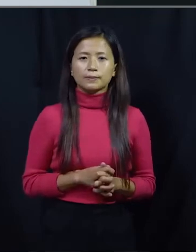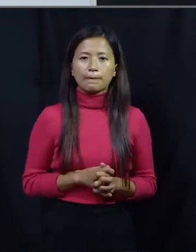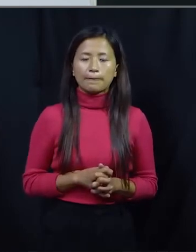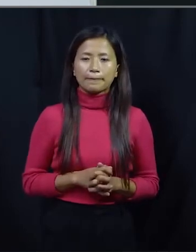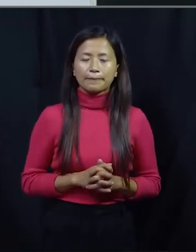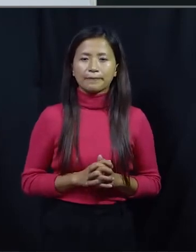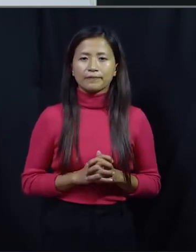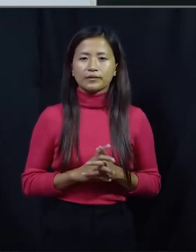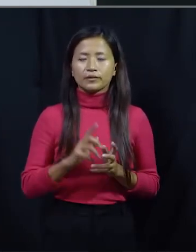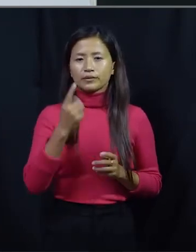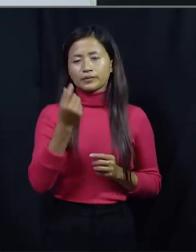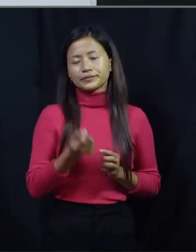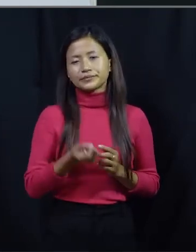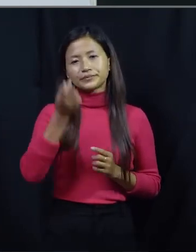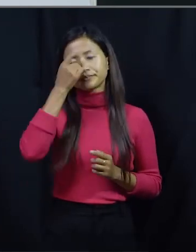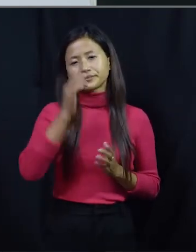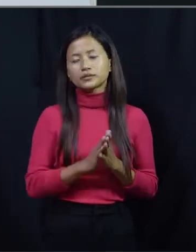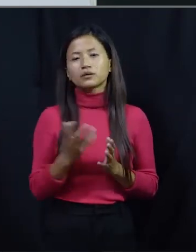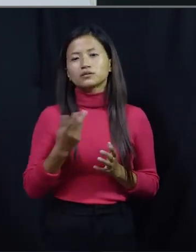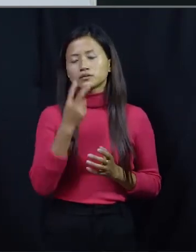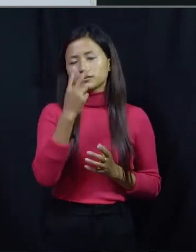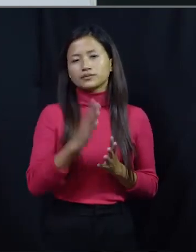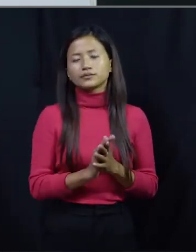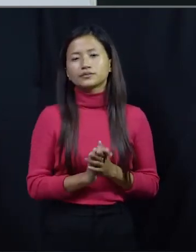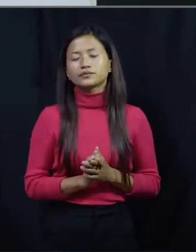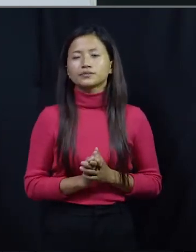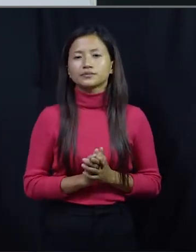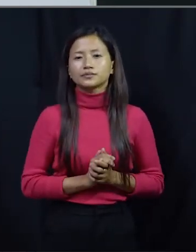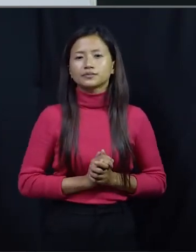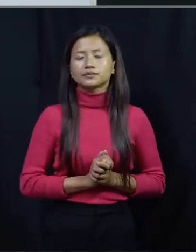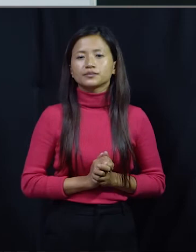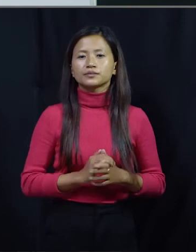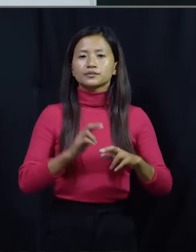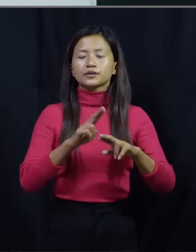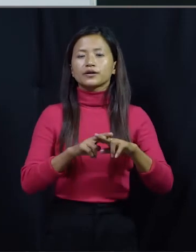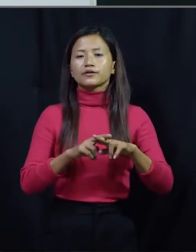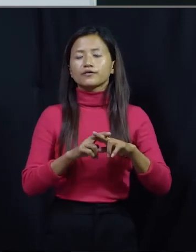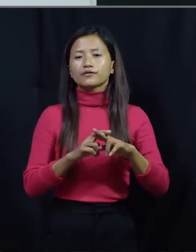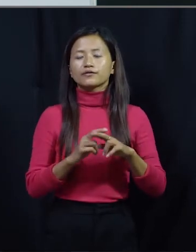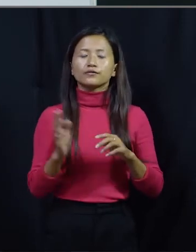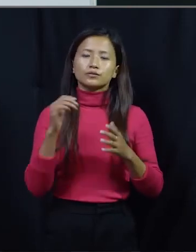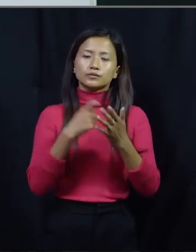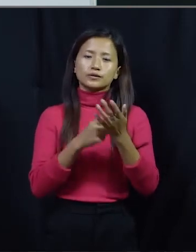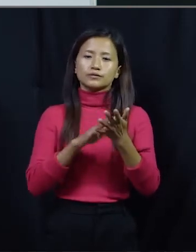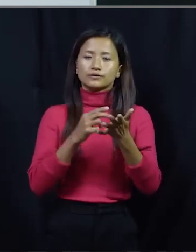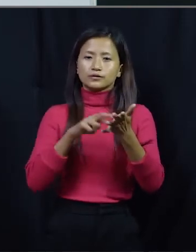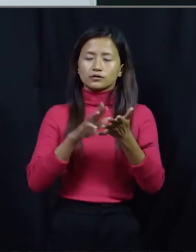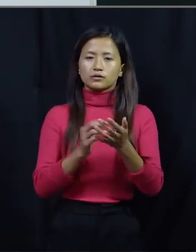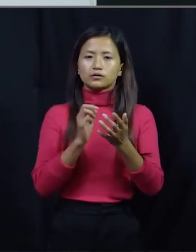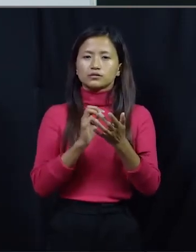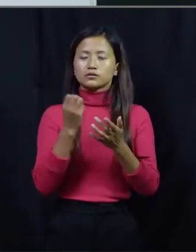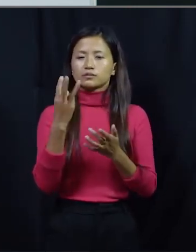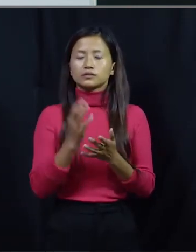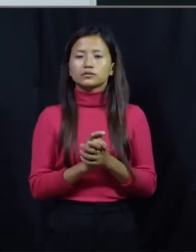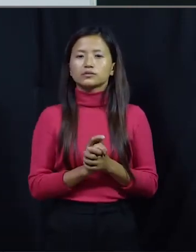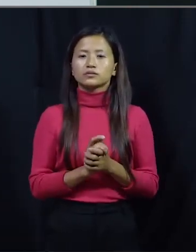I'll show you only one problem, how to check the injectivity and surjectivity of a function f from n to n. N for natural numbers, you know,